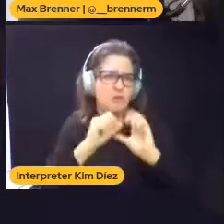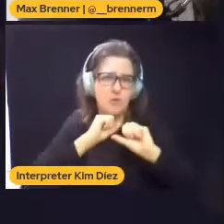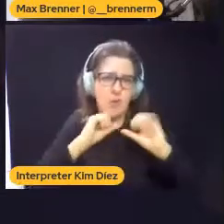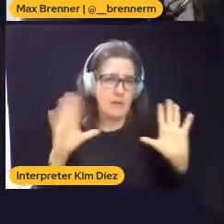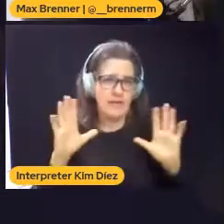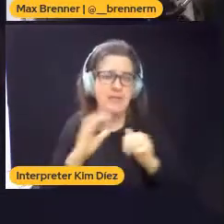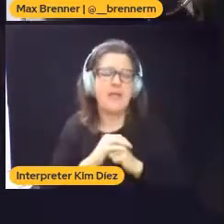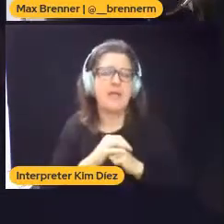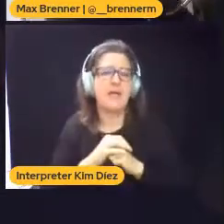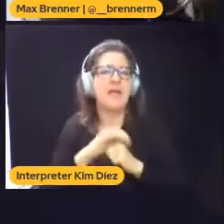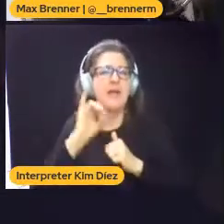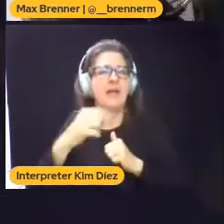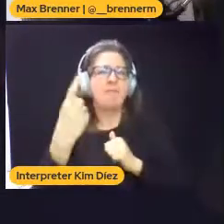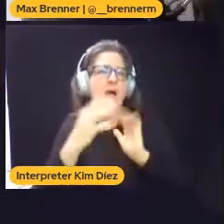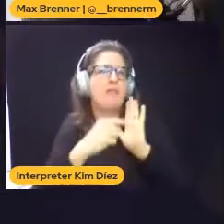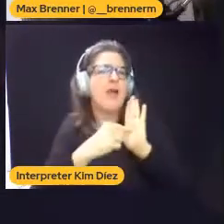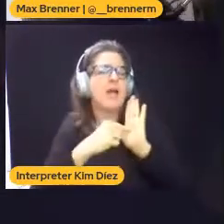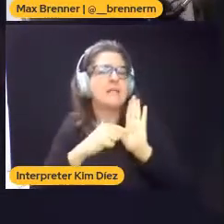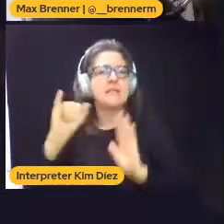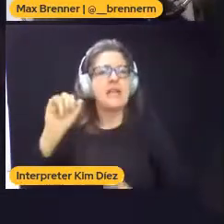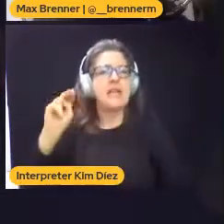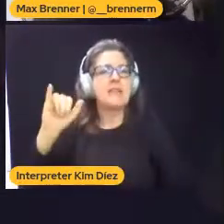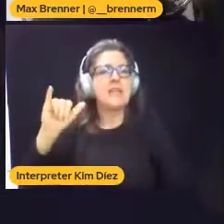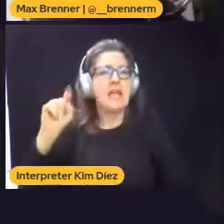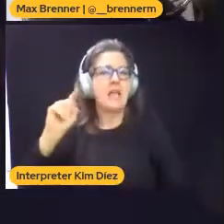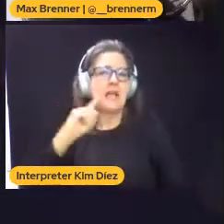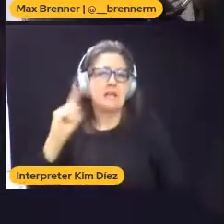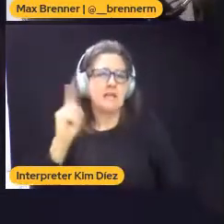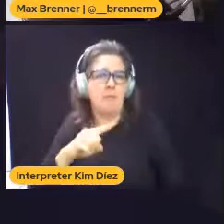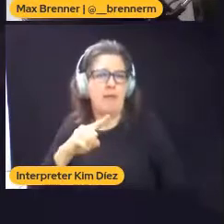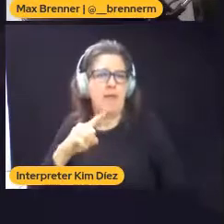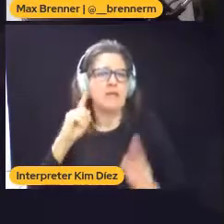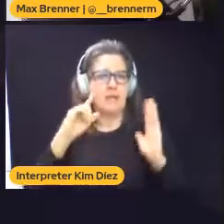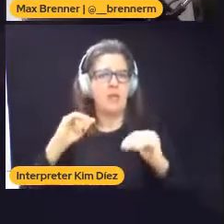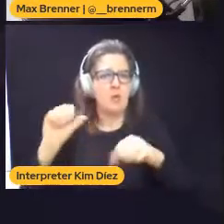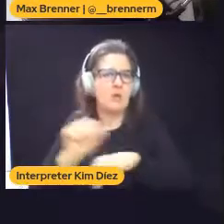the init command that you can expect to work in a few months.